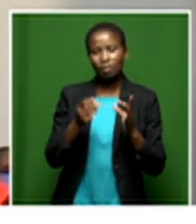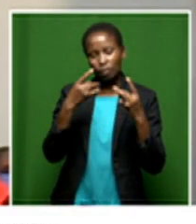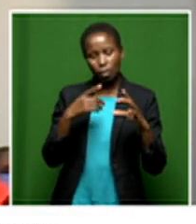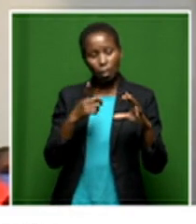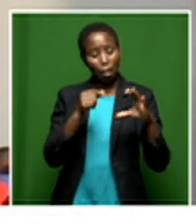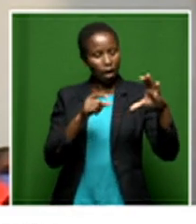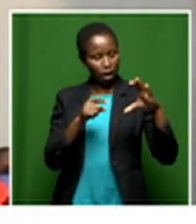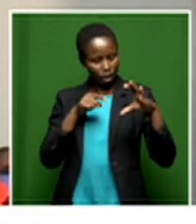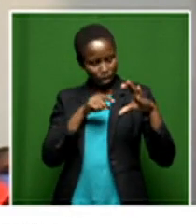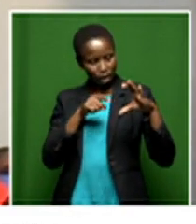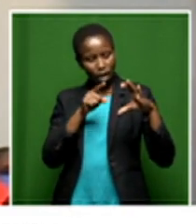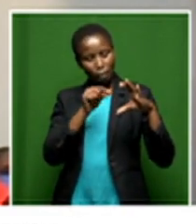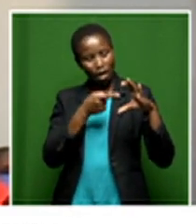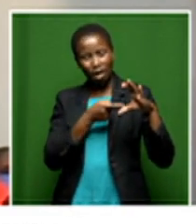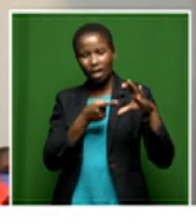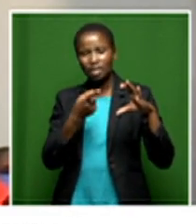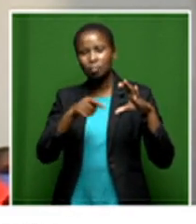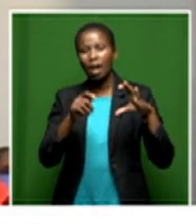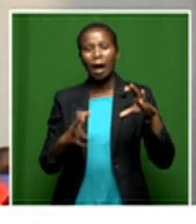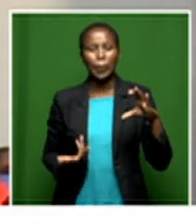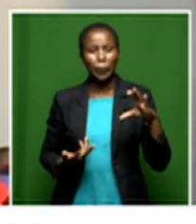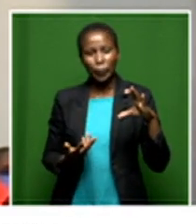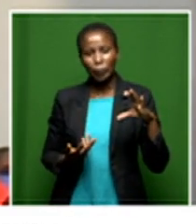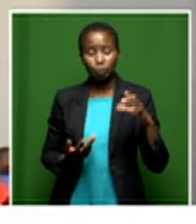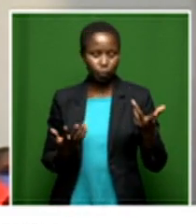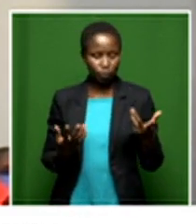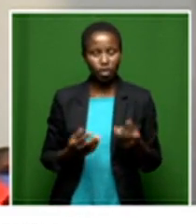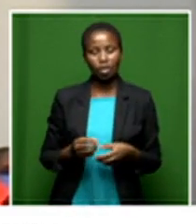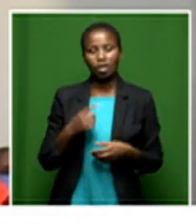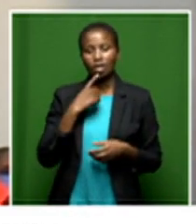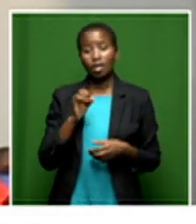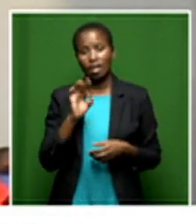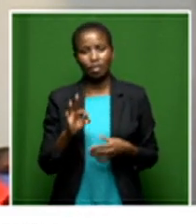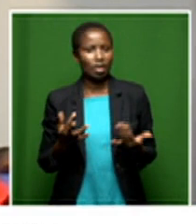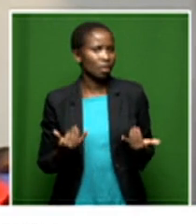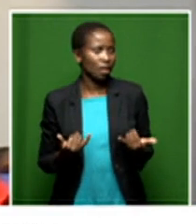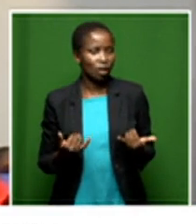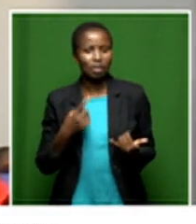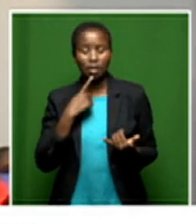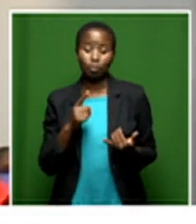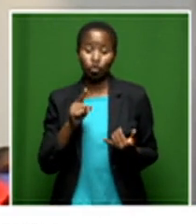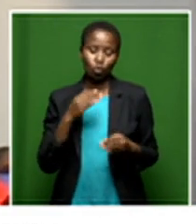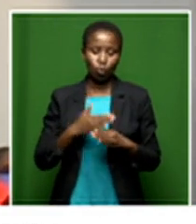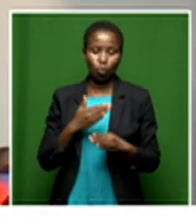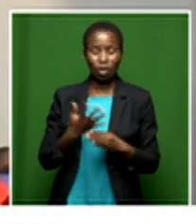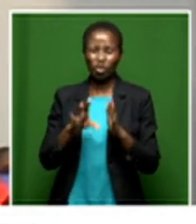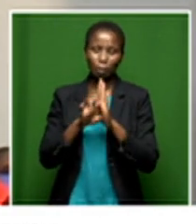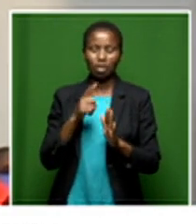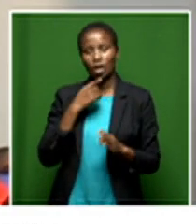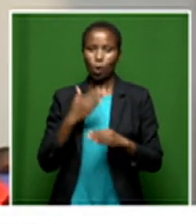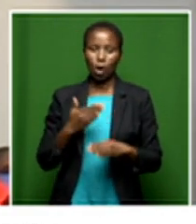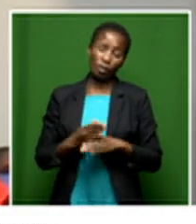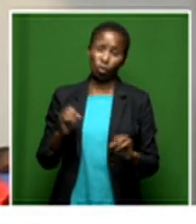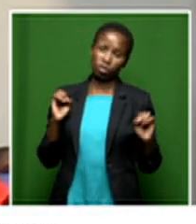spent. So can I perhaps ask you if at this preliminary stage of your tenure as Post Office CEO,